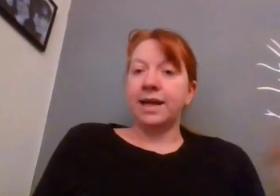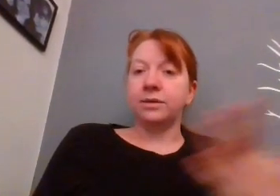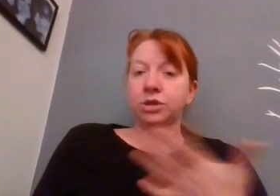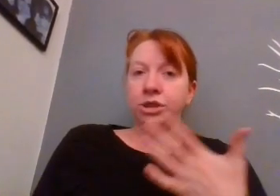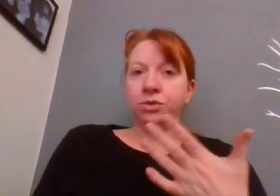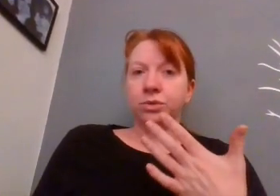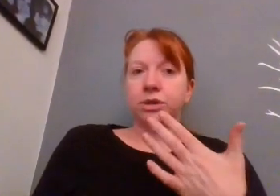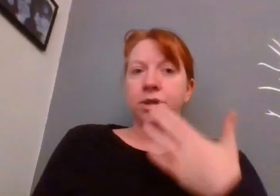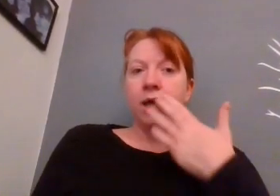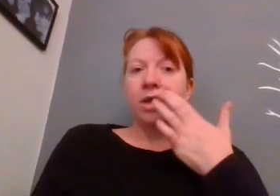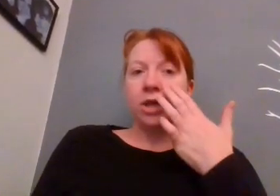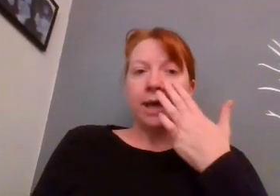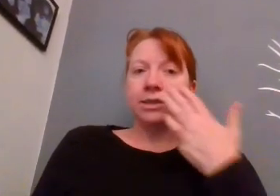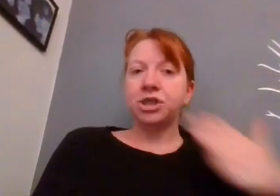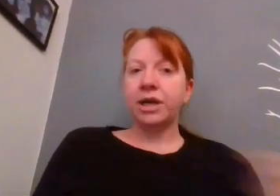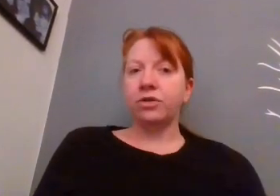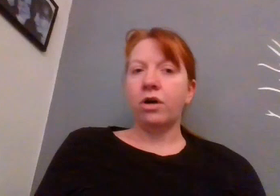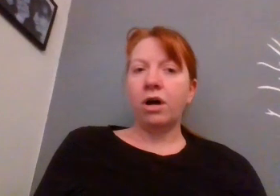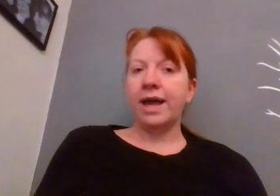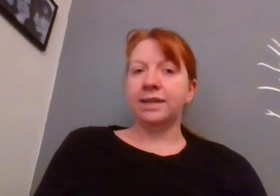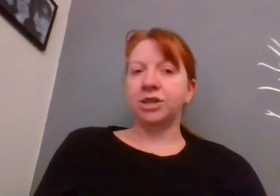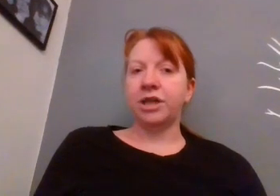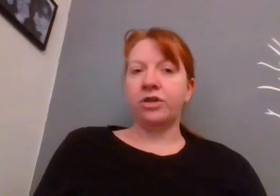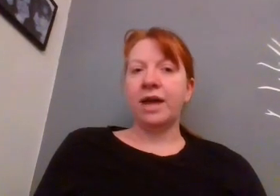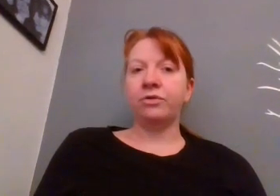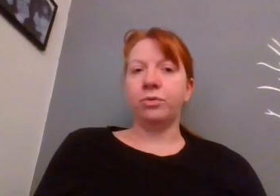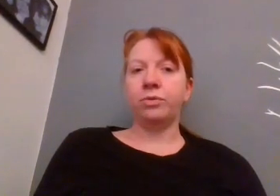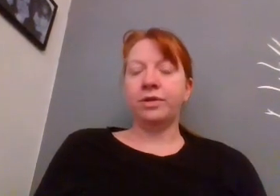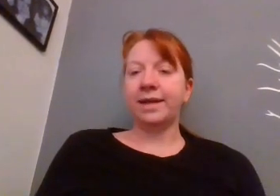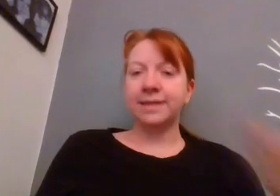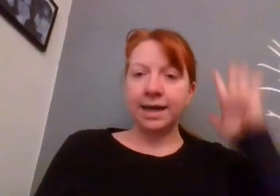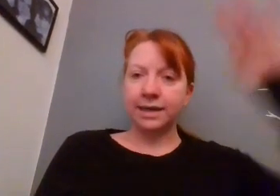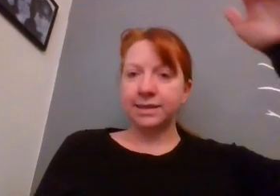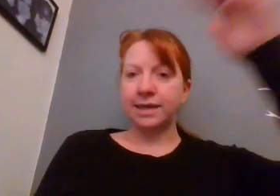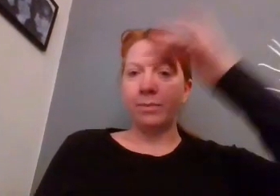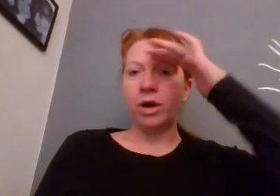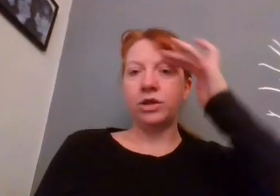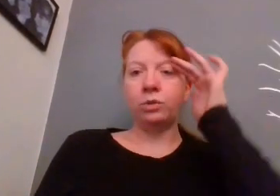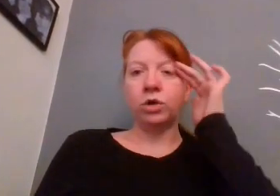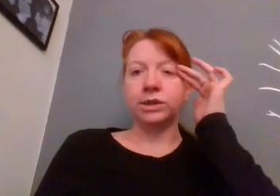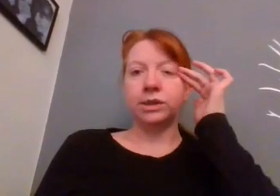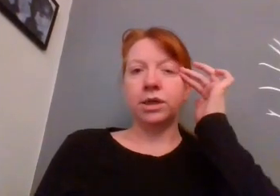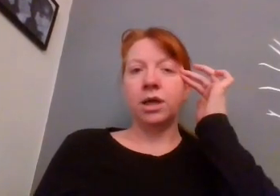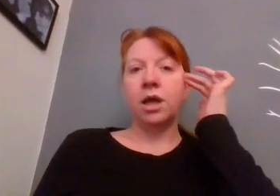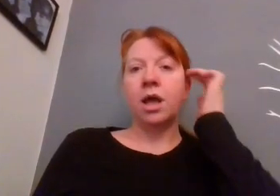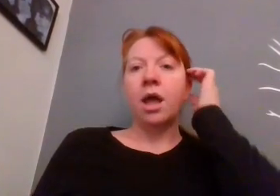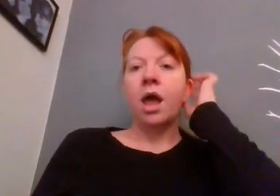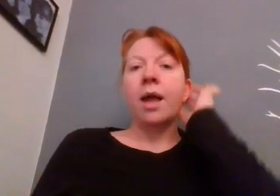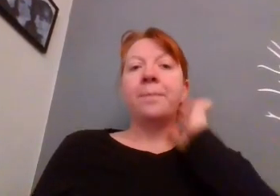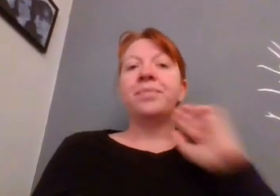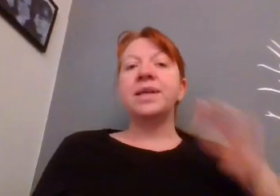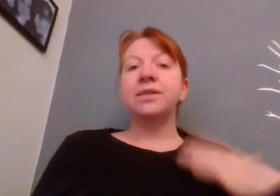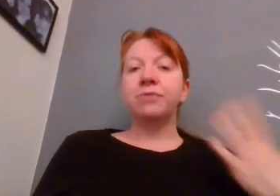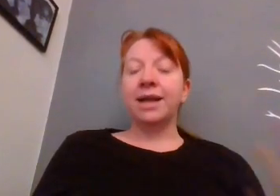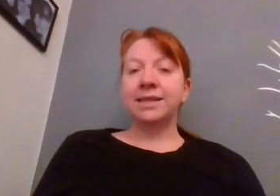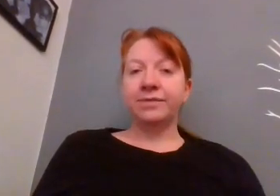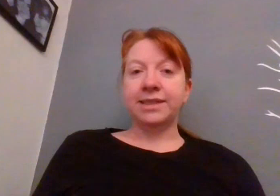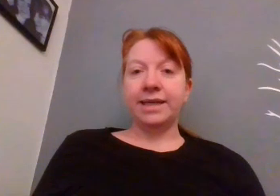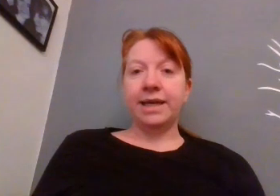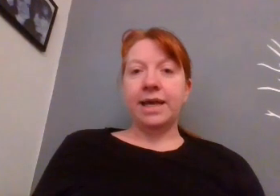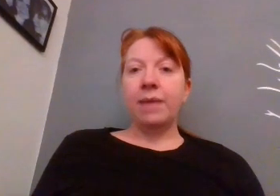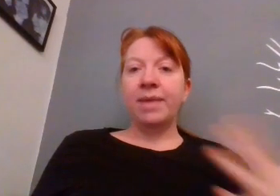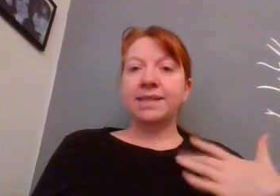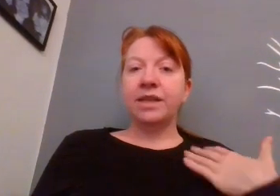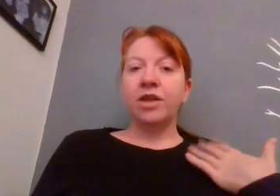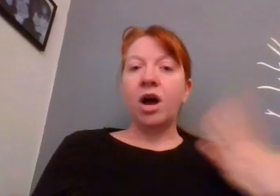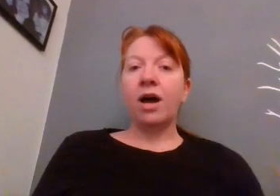stands next to the adult, she's short. She hasn't changed. Her height hasn't changed at all. She's exactly the same height she was. This is